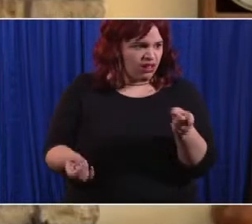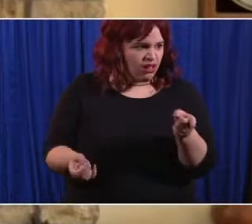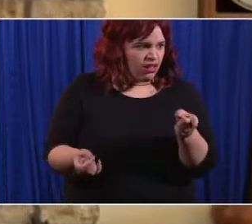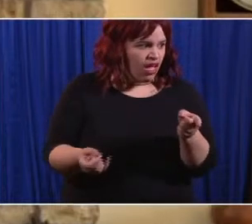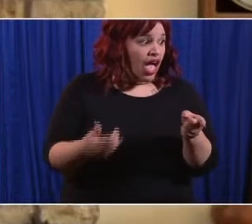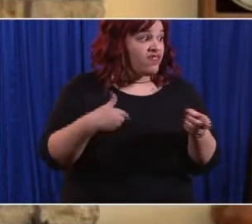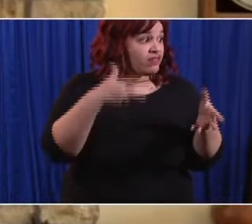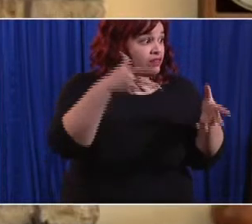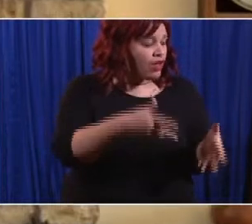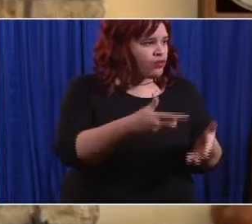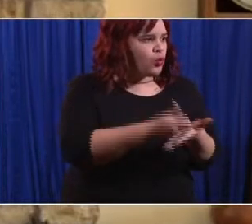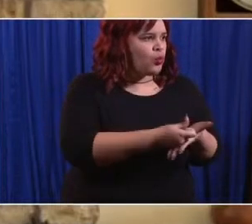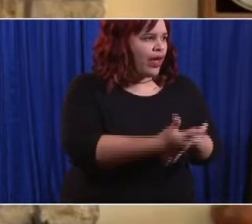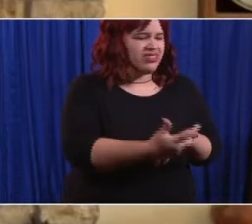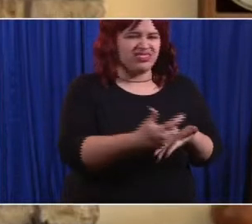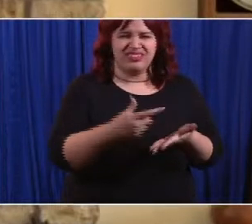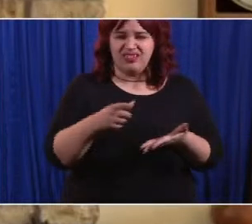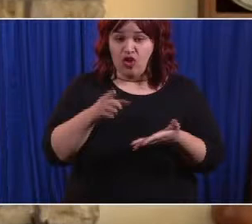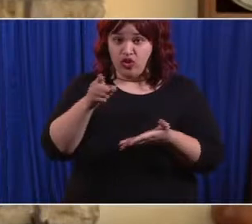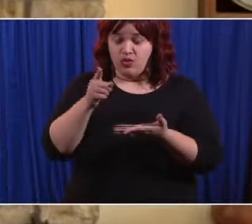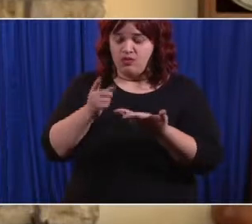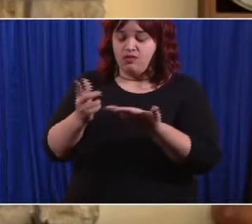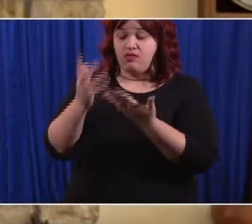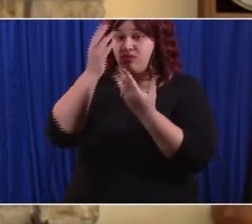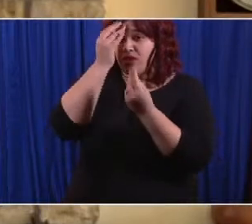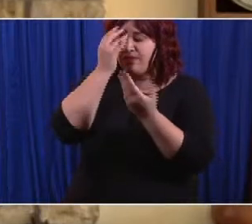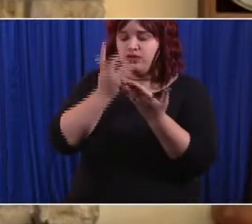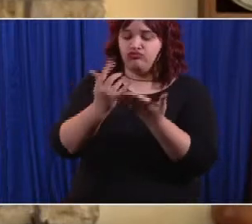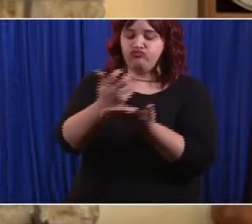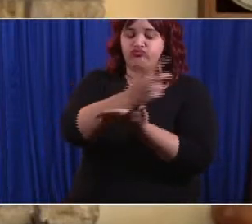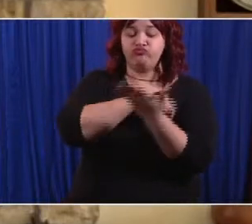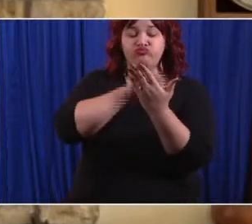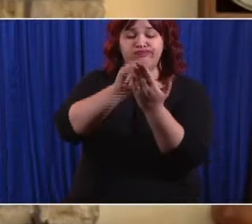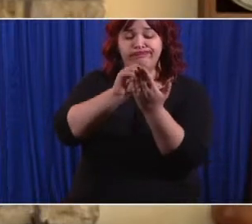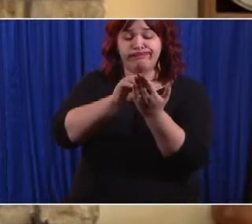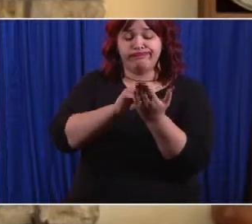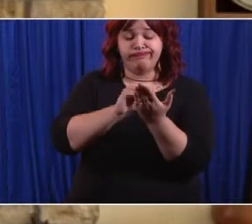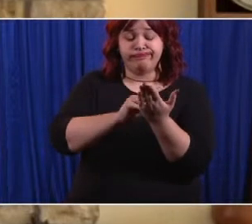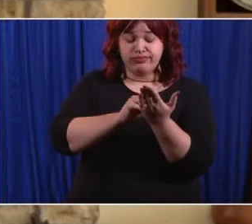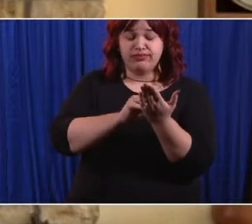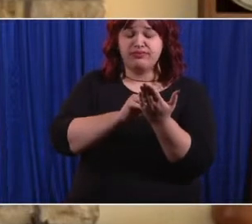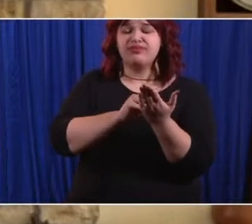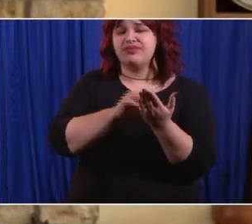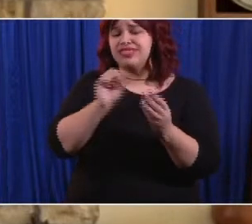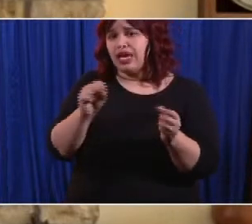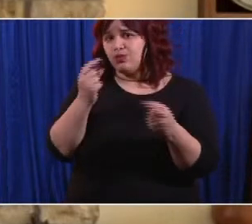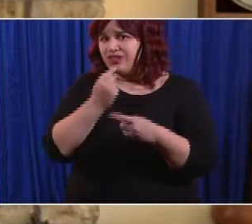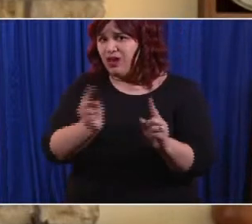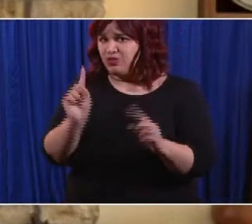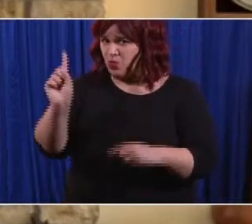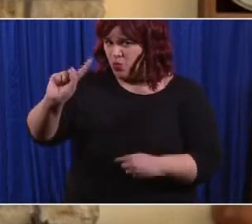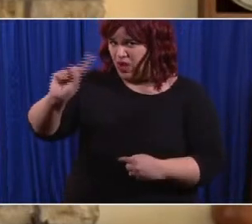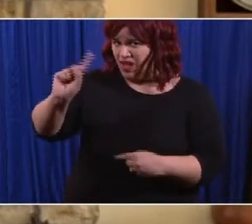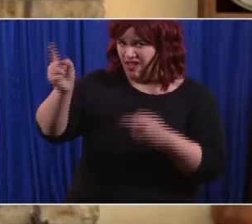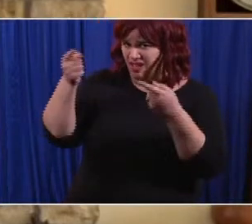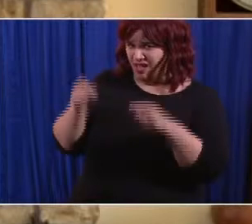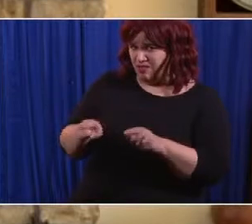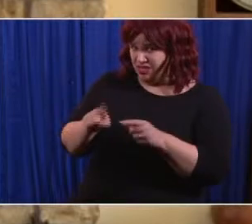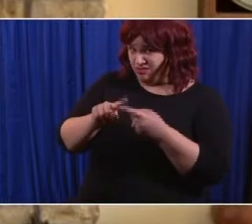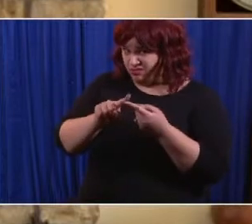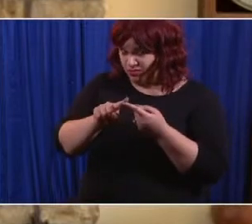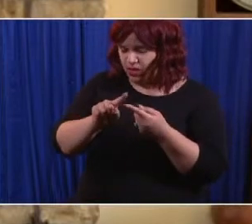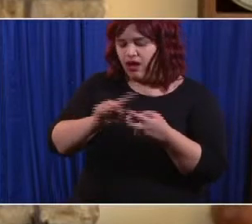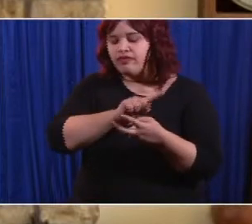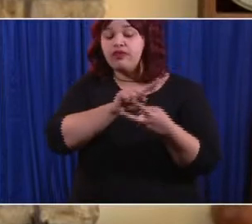how many is wasted? And can we get updates on where those are being wasted if that is the case? We're also reading